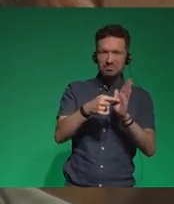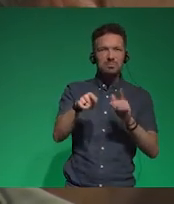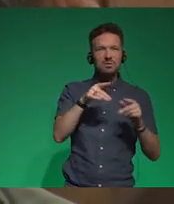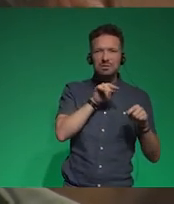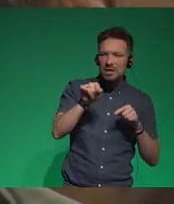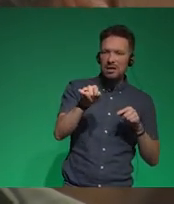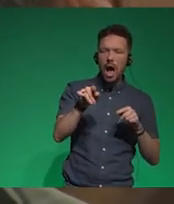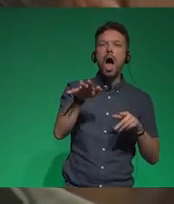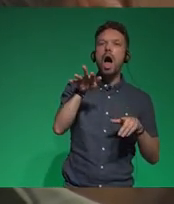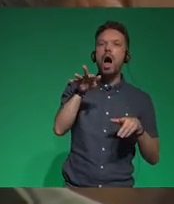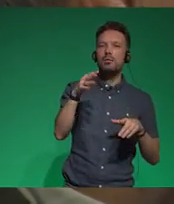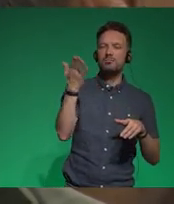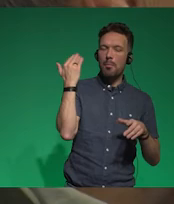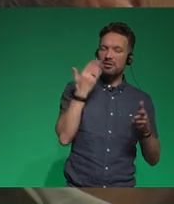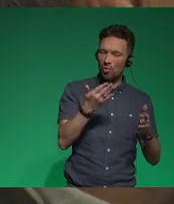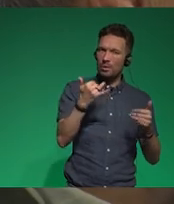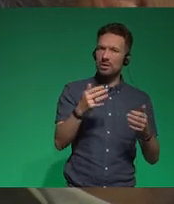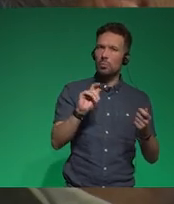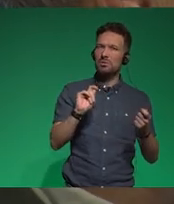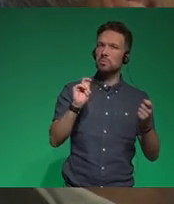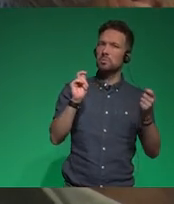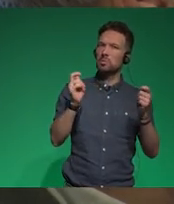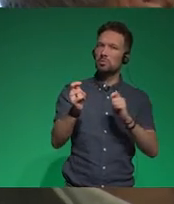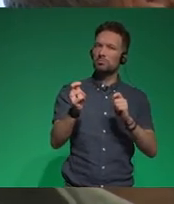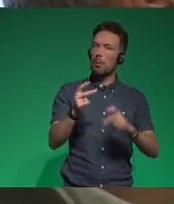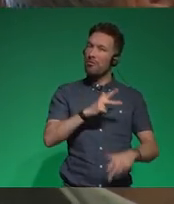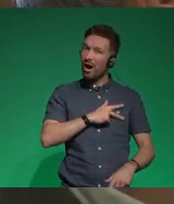for me. That's my comment. Thank you.